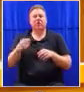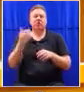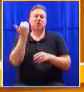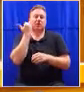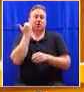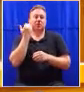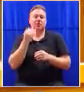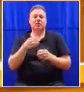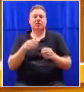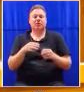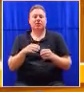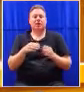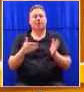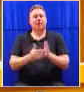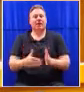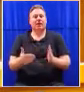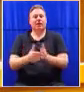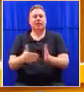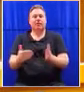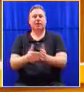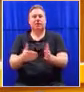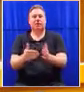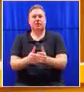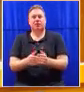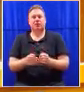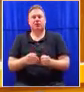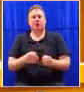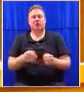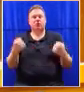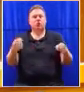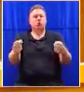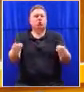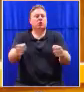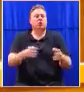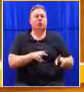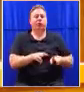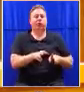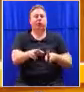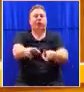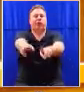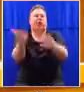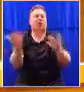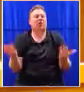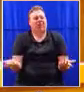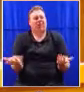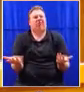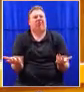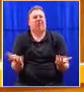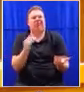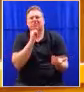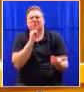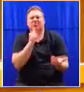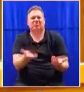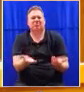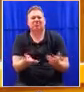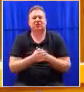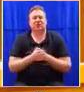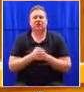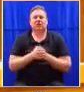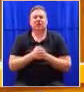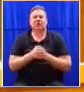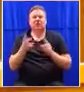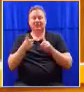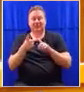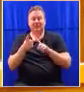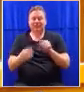tens of millions of rands on glorified scooters that you personally endorsed. Secondly, you can go back to the drawing